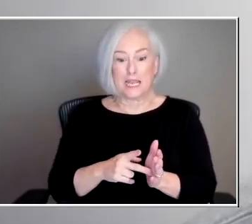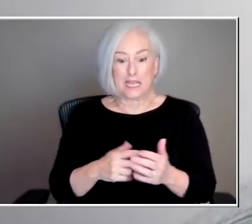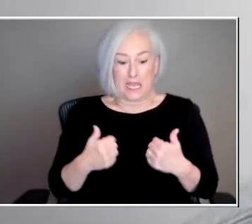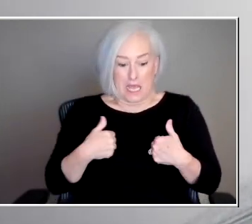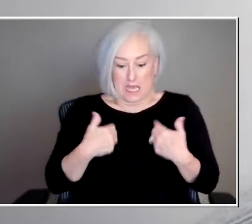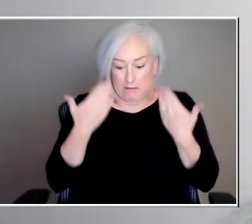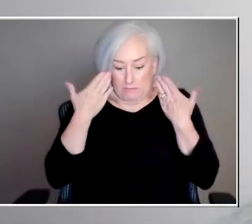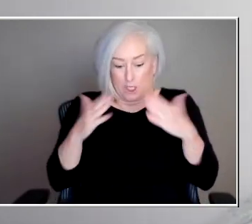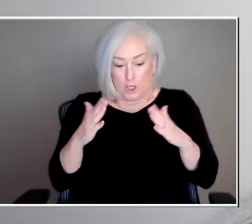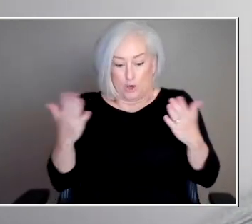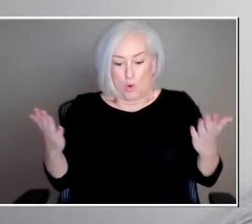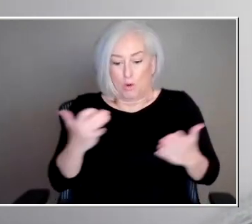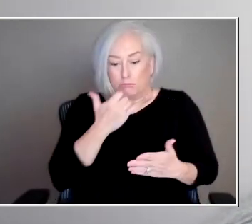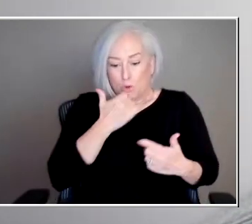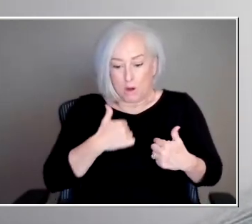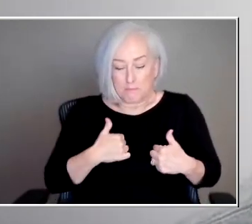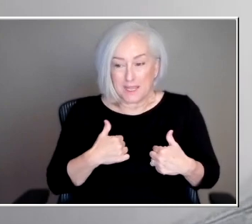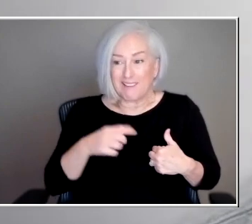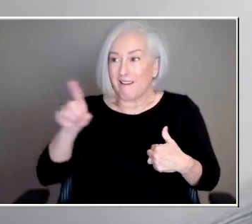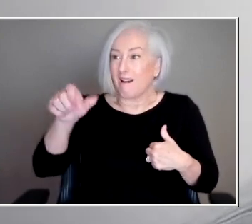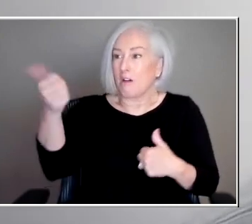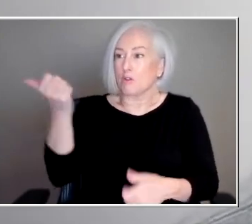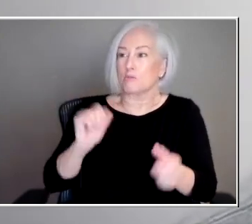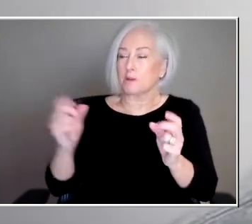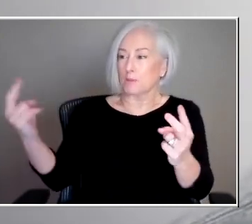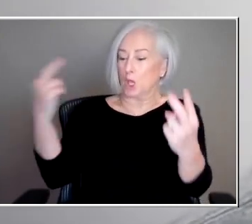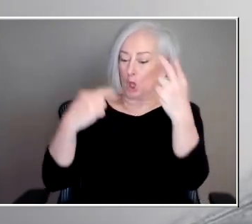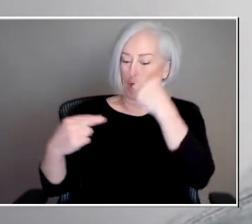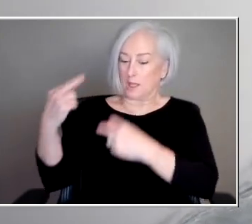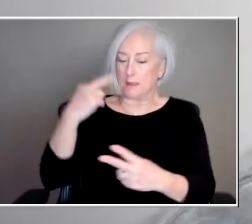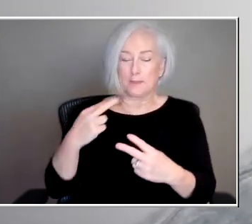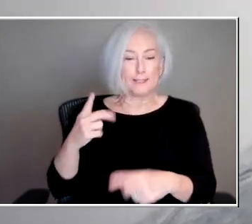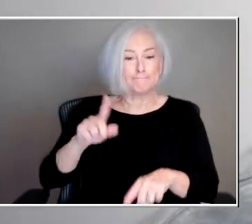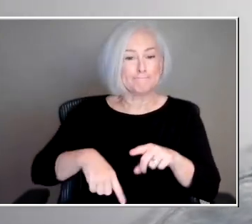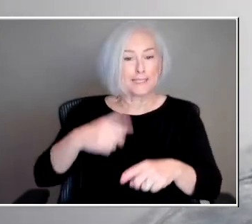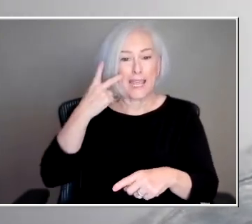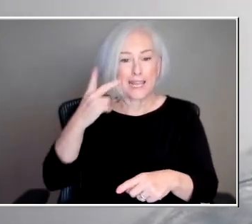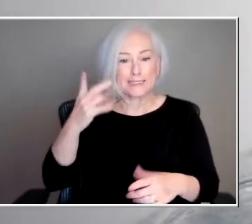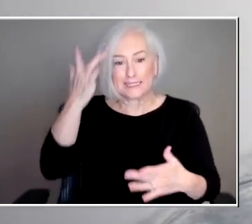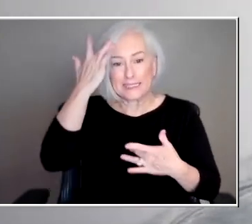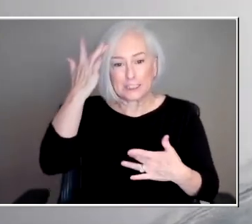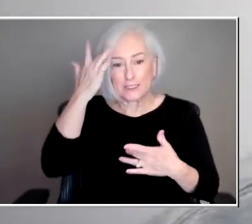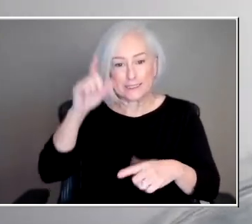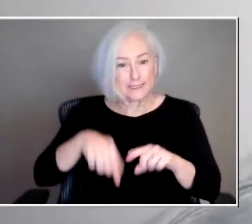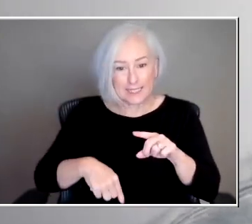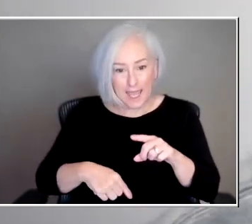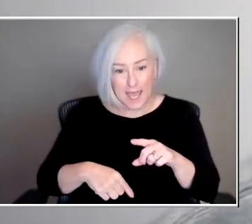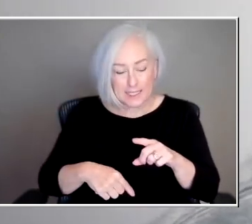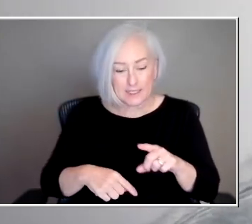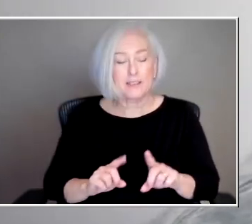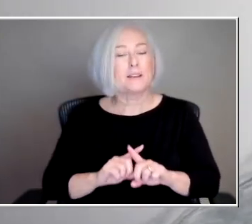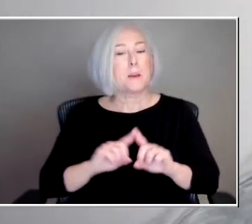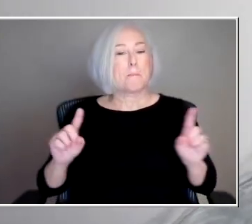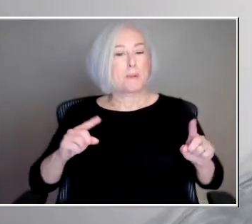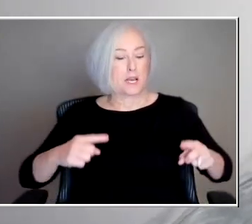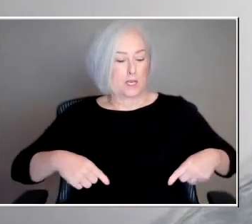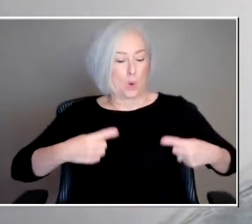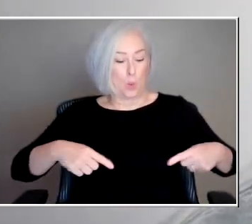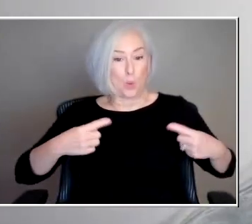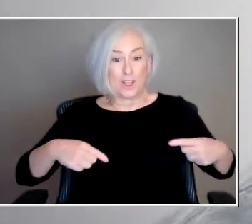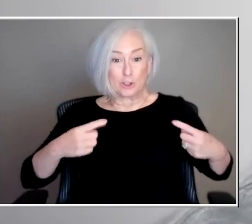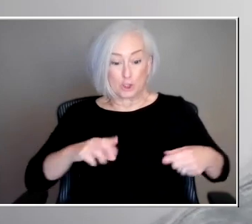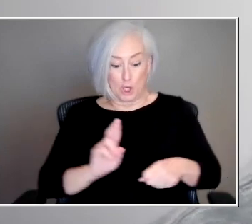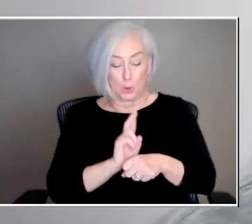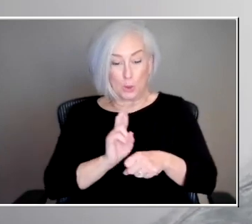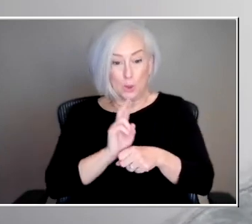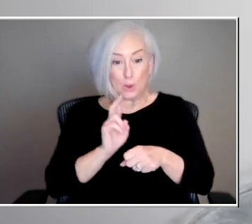to me. So it was a very eye-opening experience, particularly at its worst when I was using the wheelchair, the mobility aids,